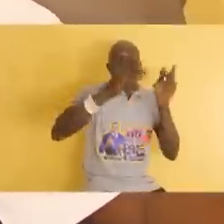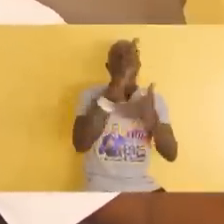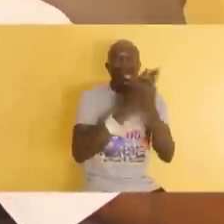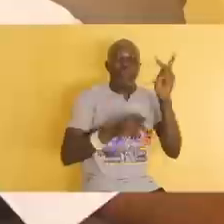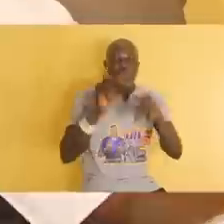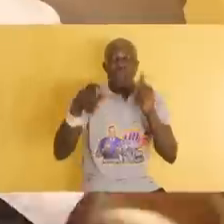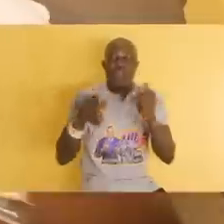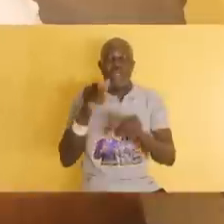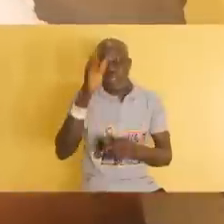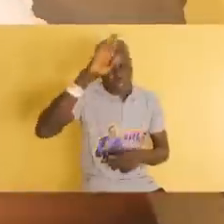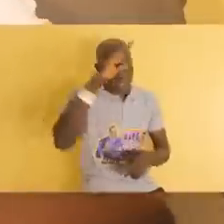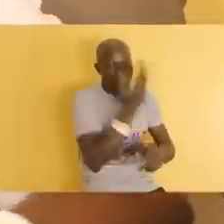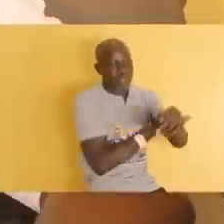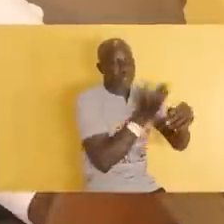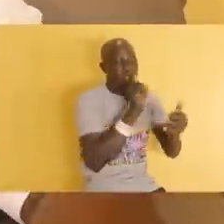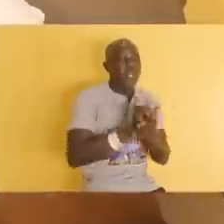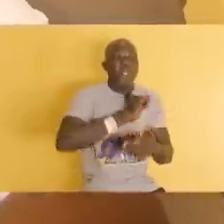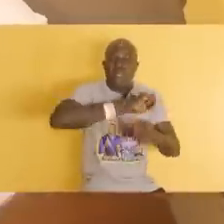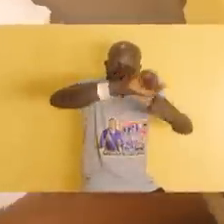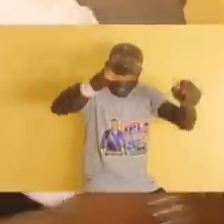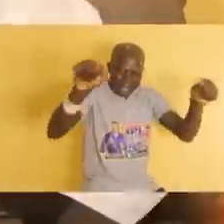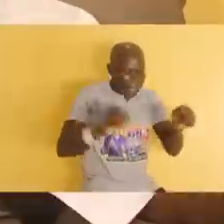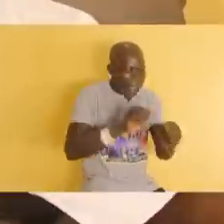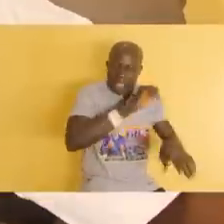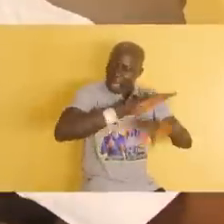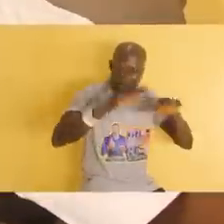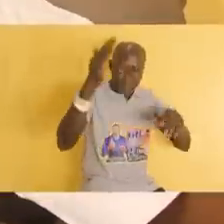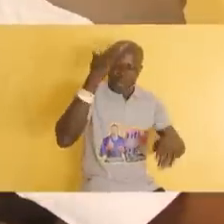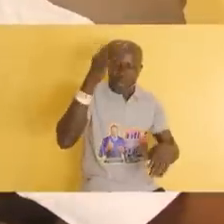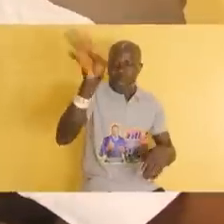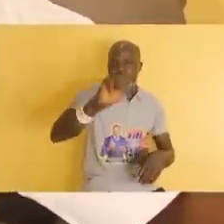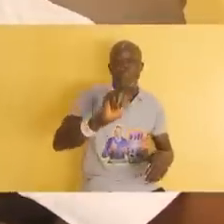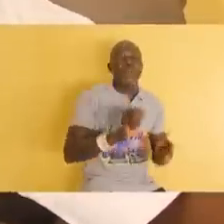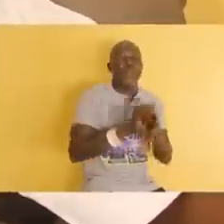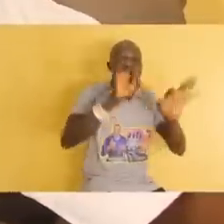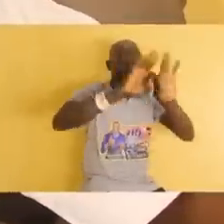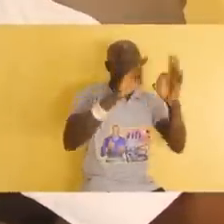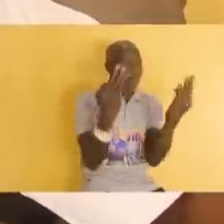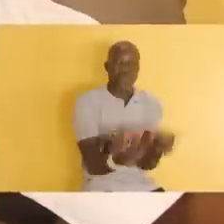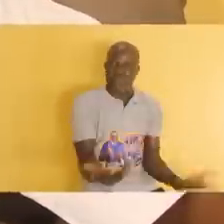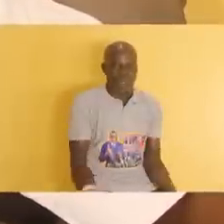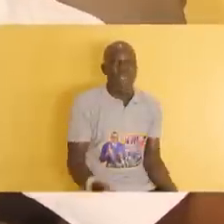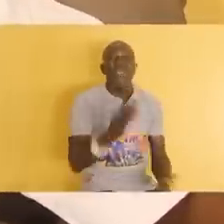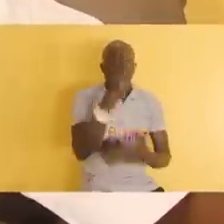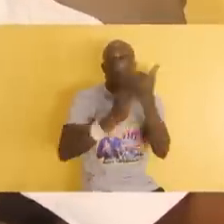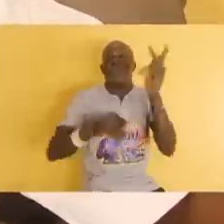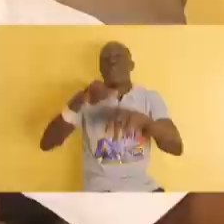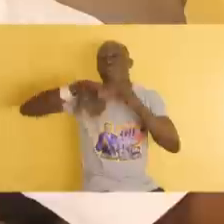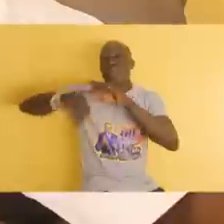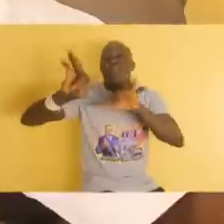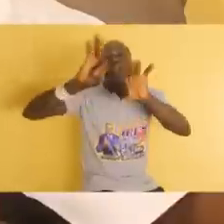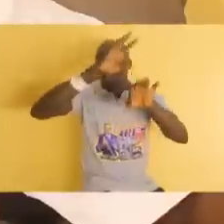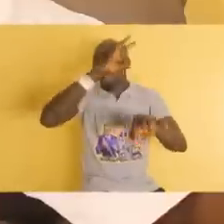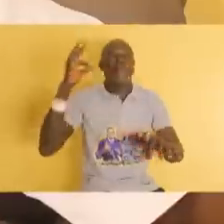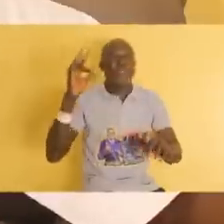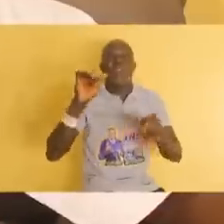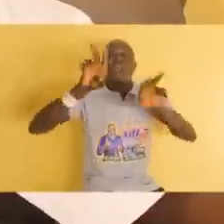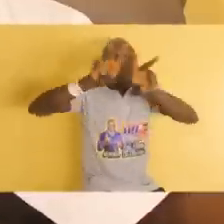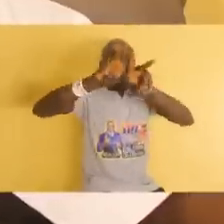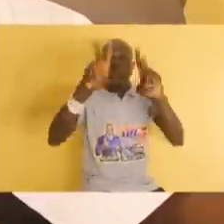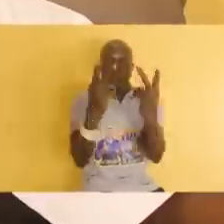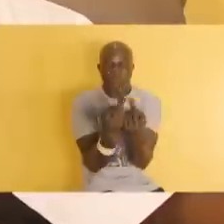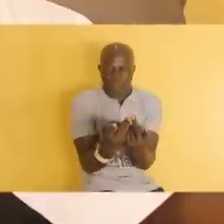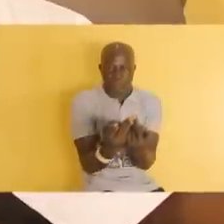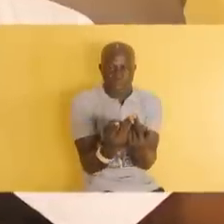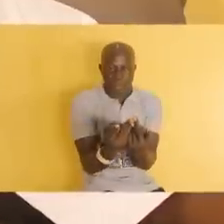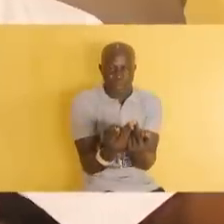are some. They do not know them in their family at all. There are some people in the village. Some